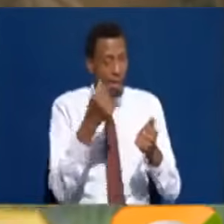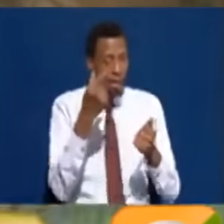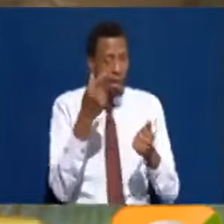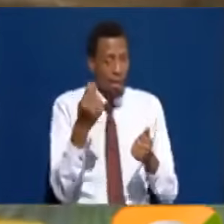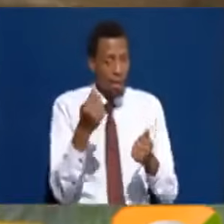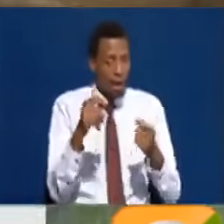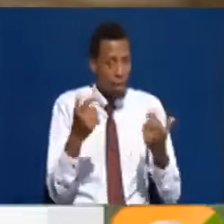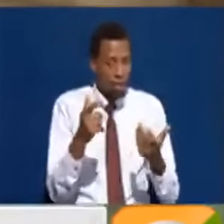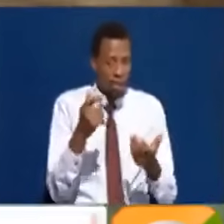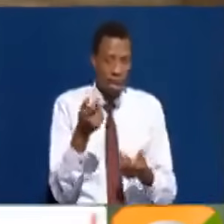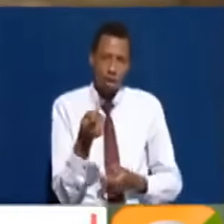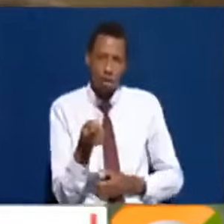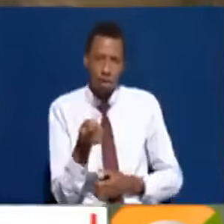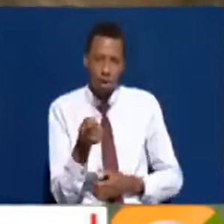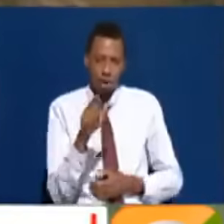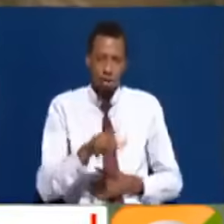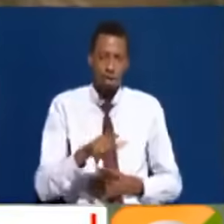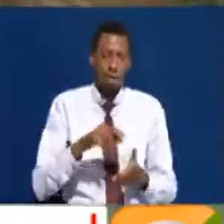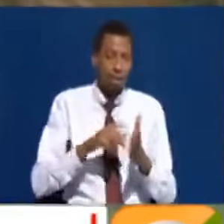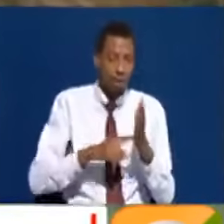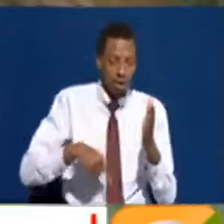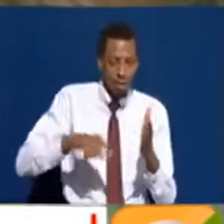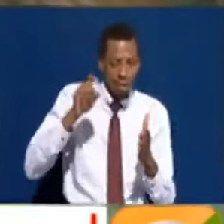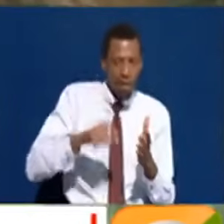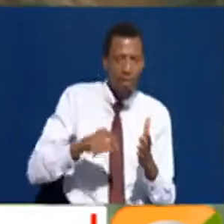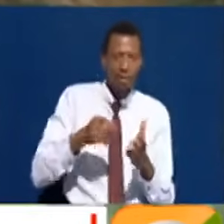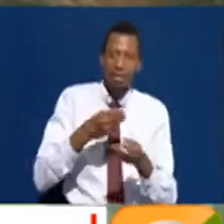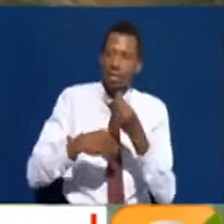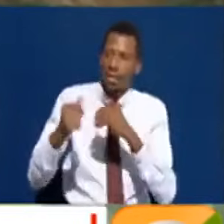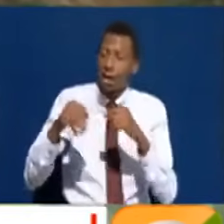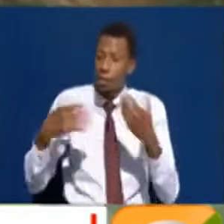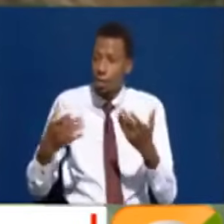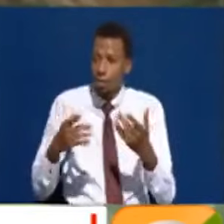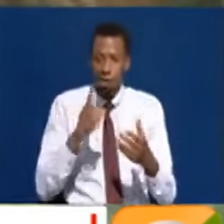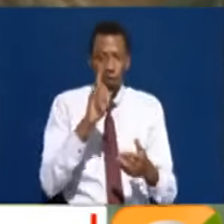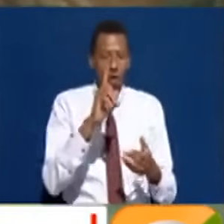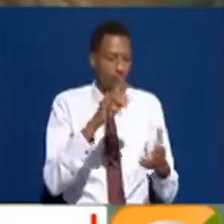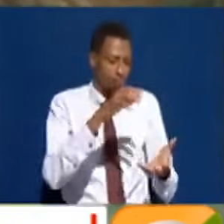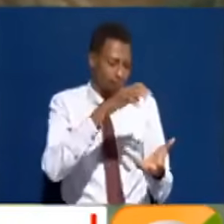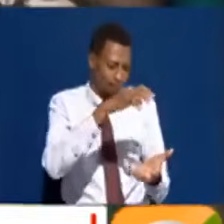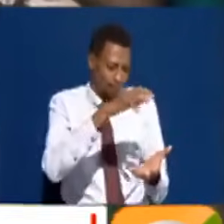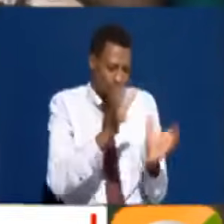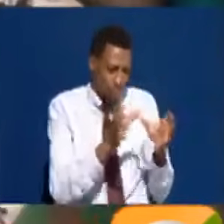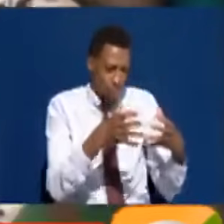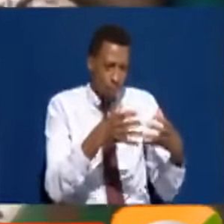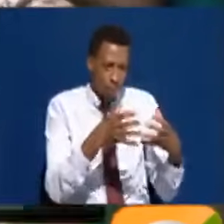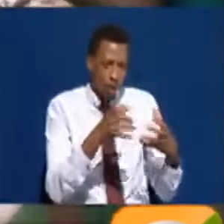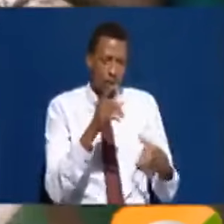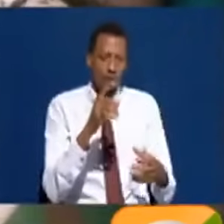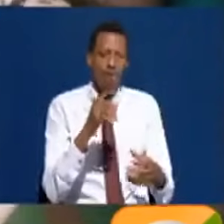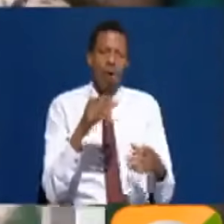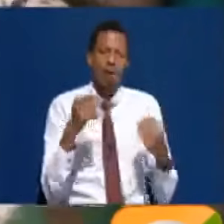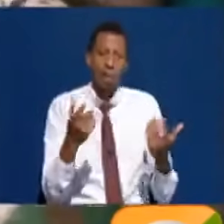sana. Kwa hivyo inaturazimu sisi kuuza bei ya 100 kwa gorogoro moja all 13. Kwa mahindi